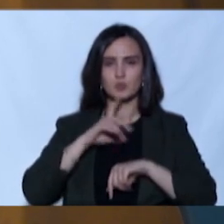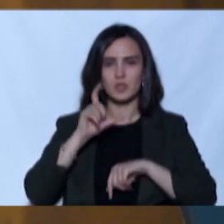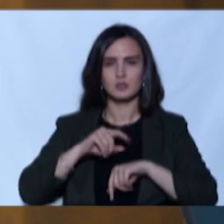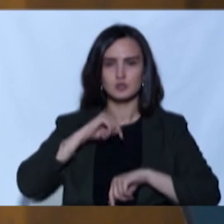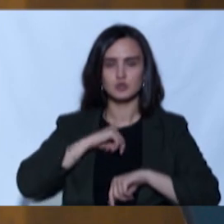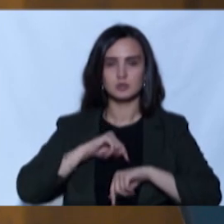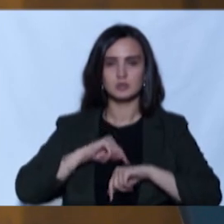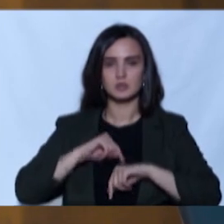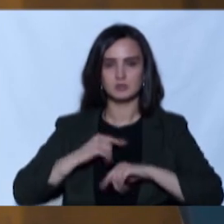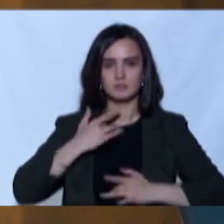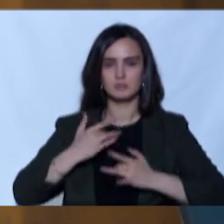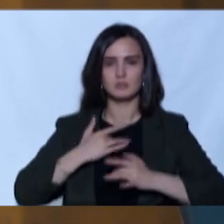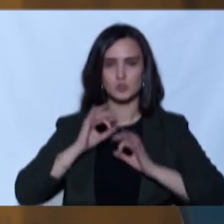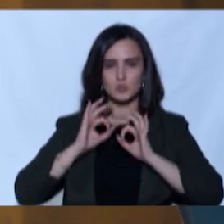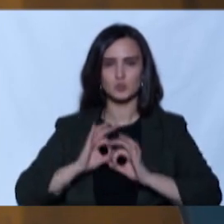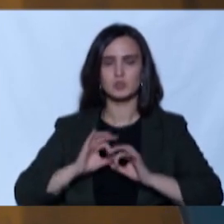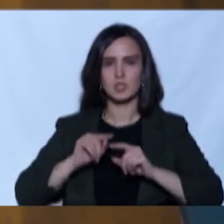more